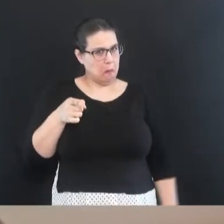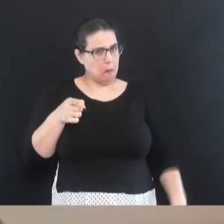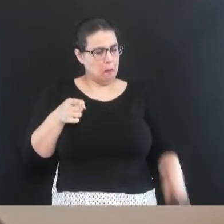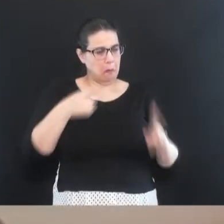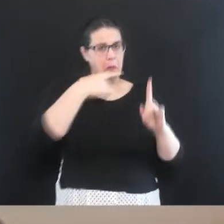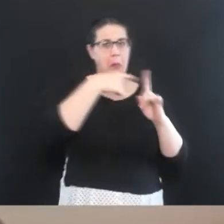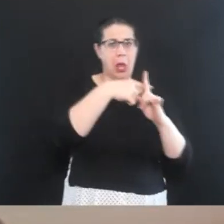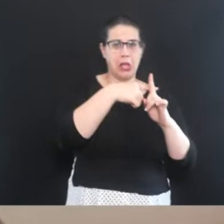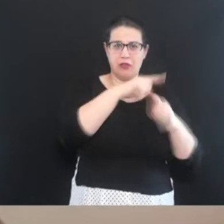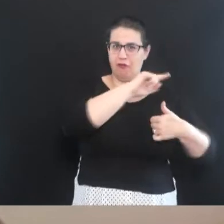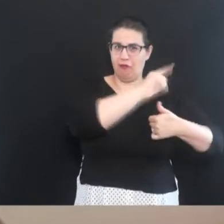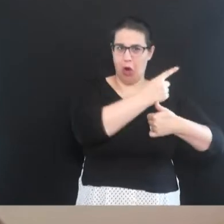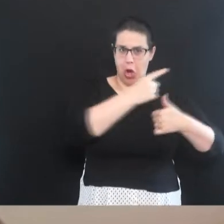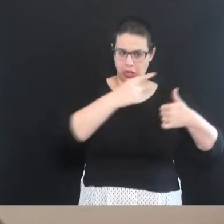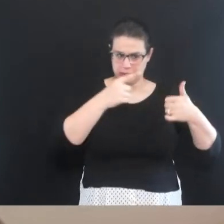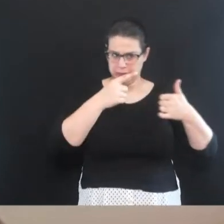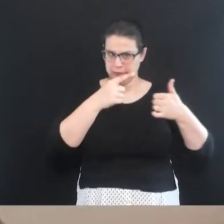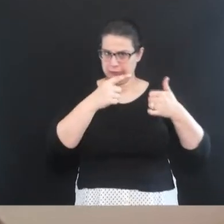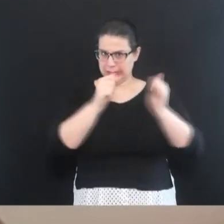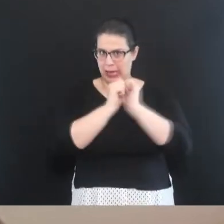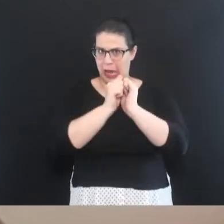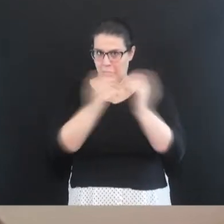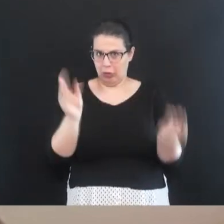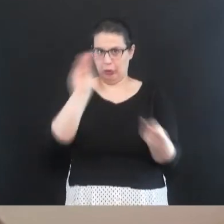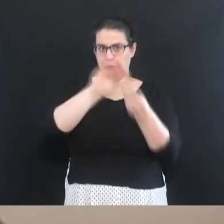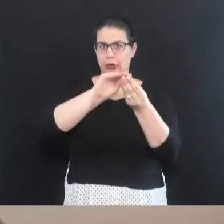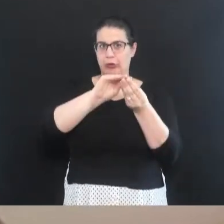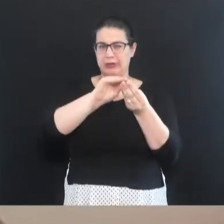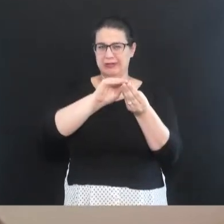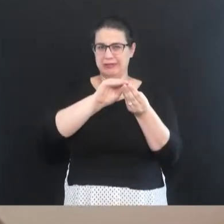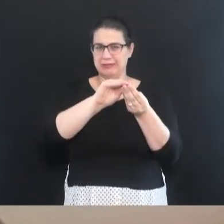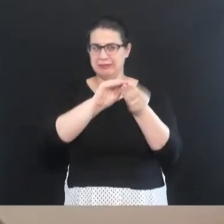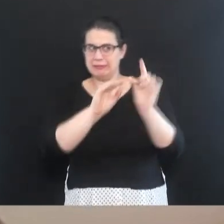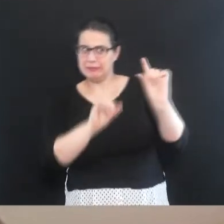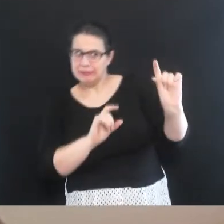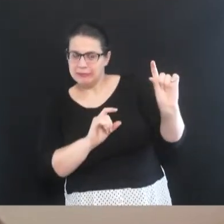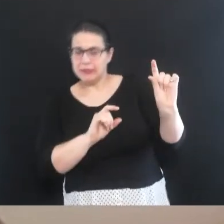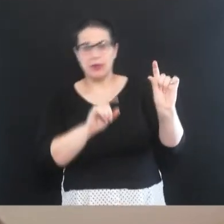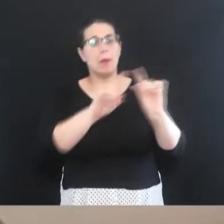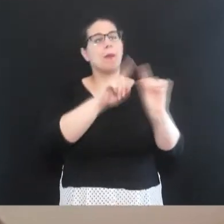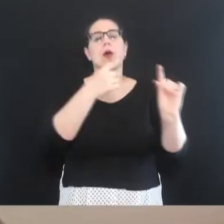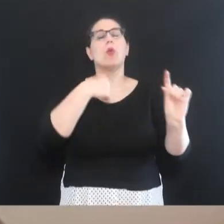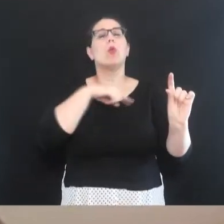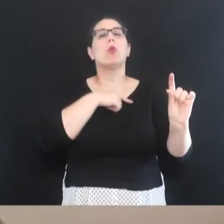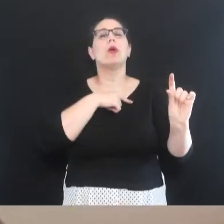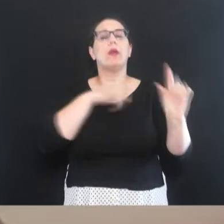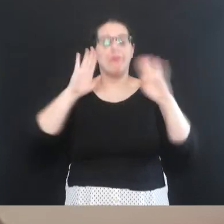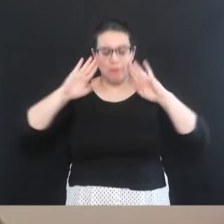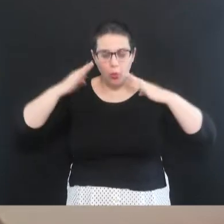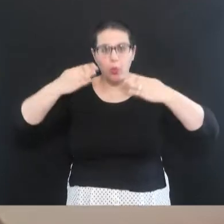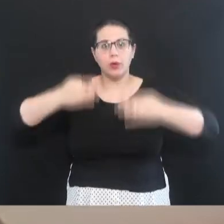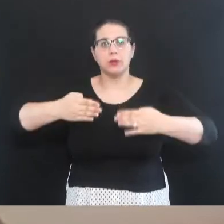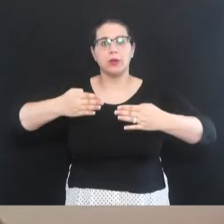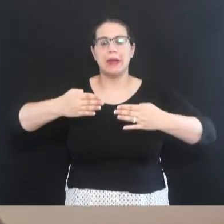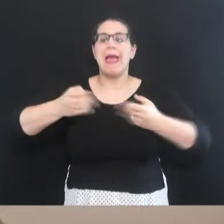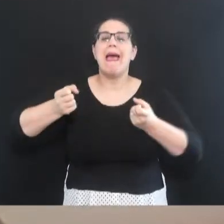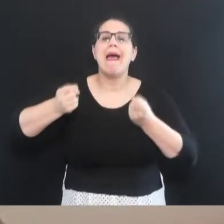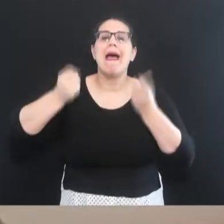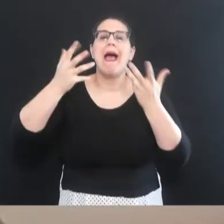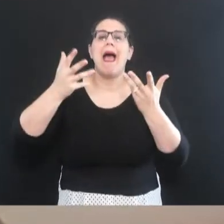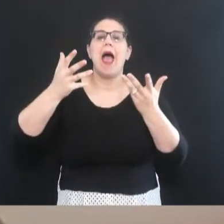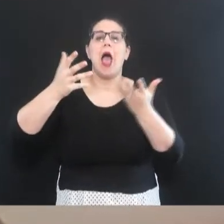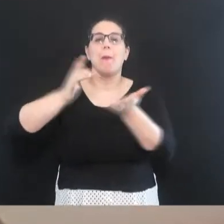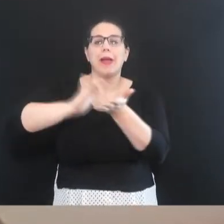together. But the benchmark that we look at is how many doses are we pushing out to